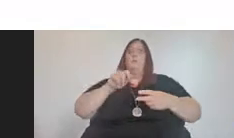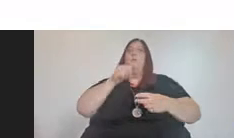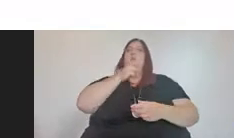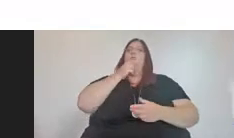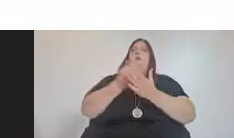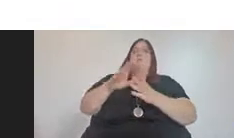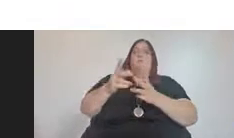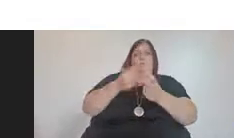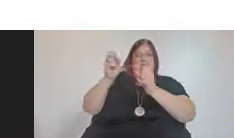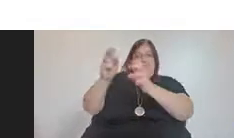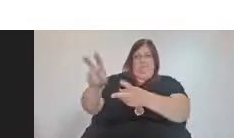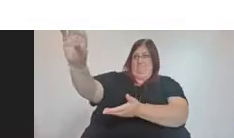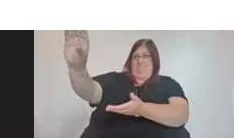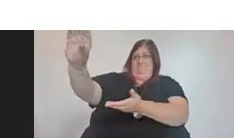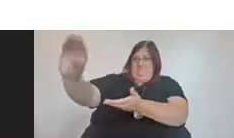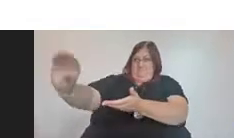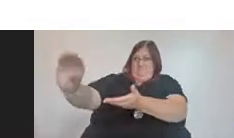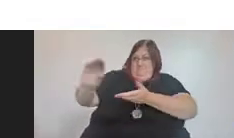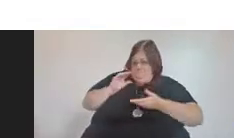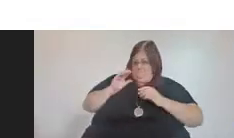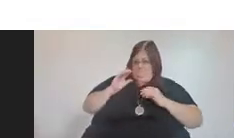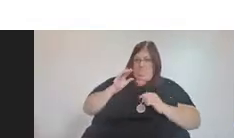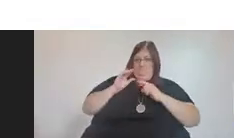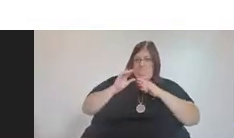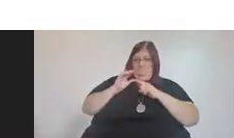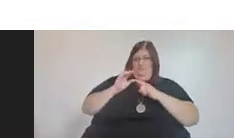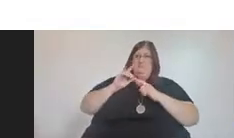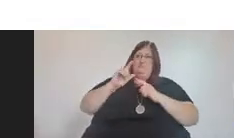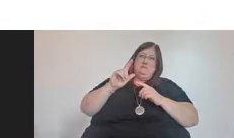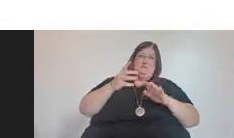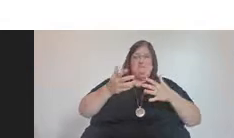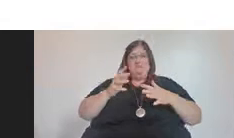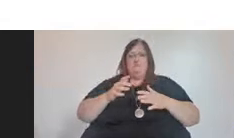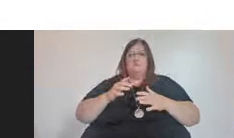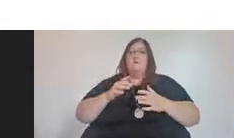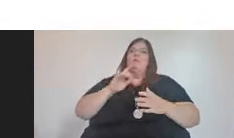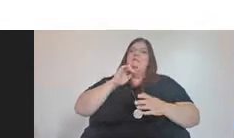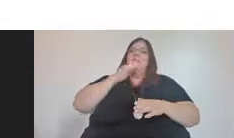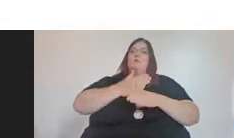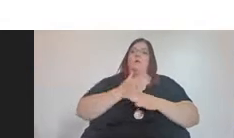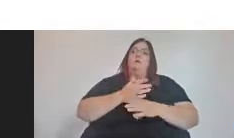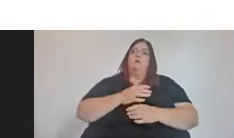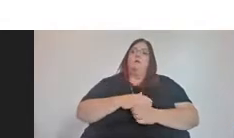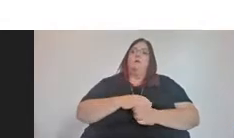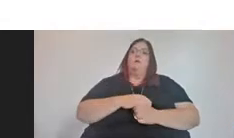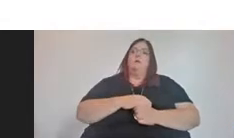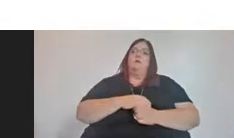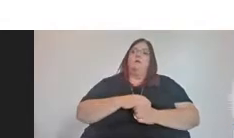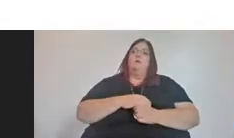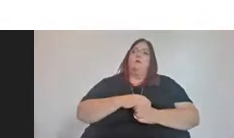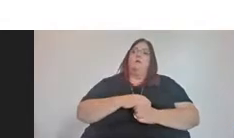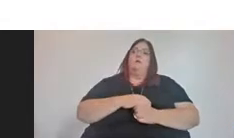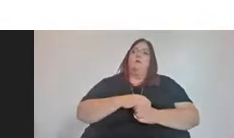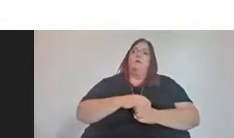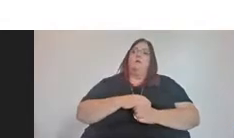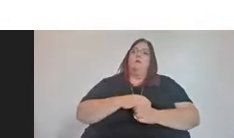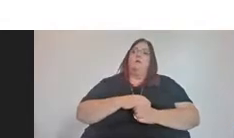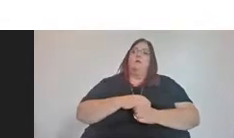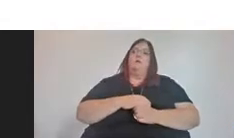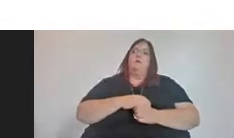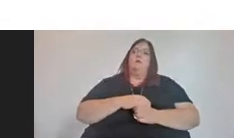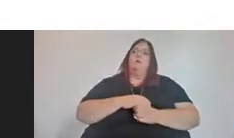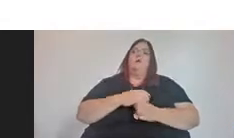work, as evident by the fact that until this last year we had our financial deficits as a system. So